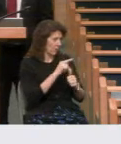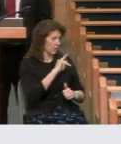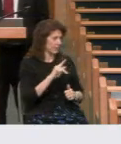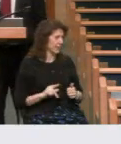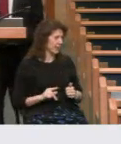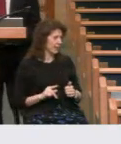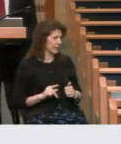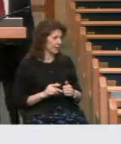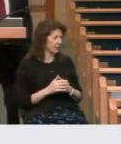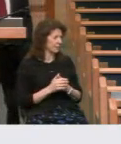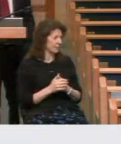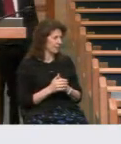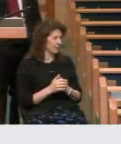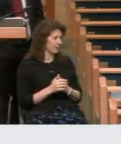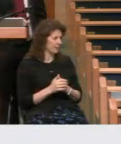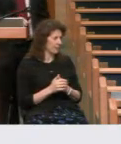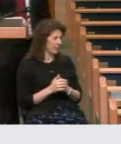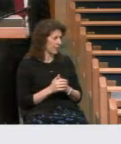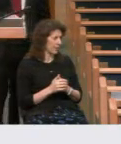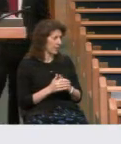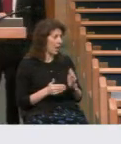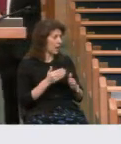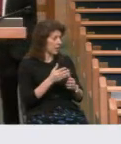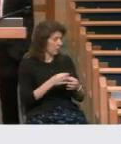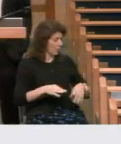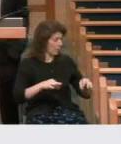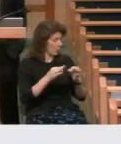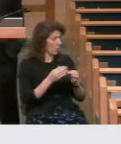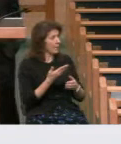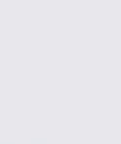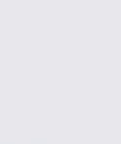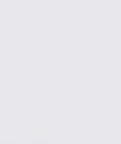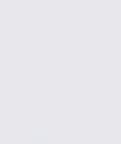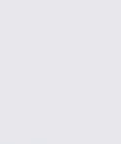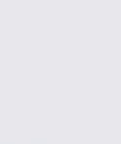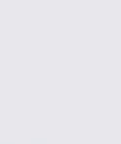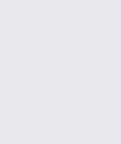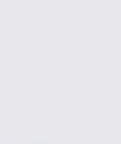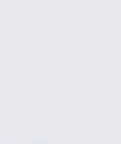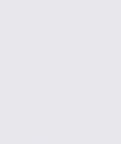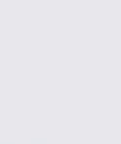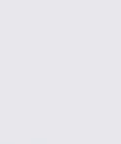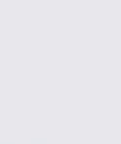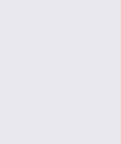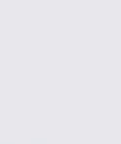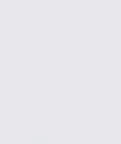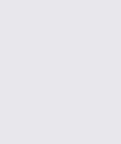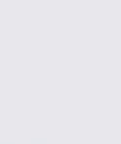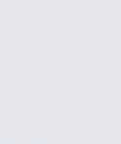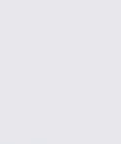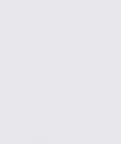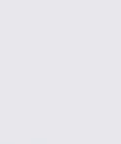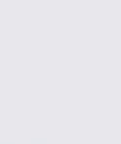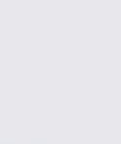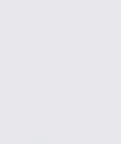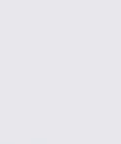Another good and important thing for us to look at is Naaman. What's important about the story of Naaman?